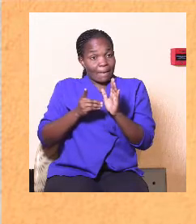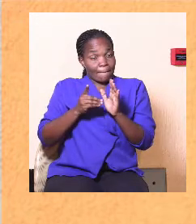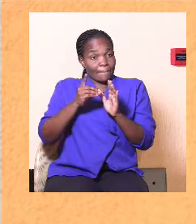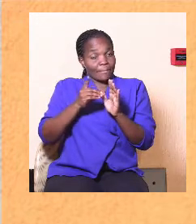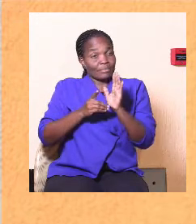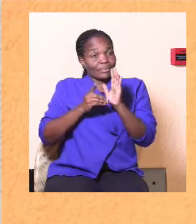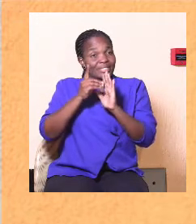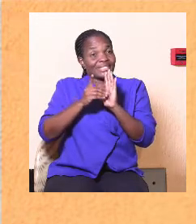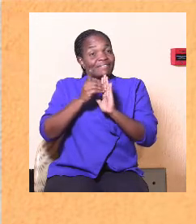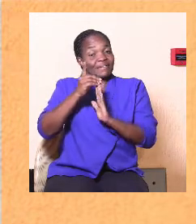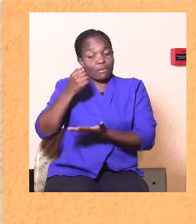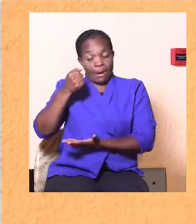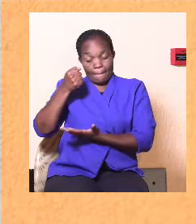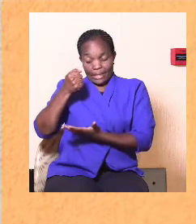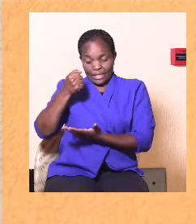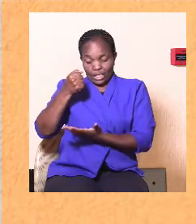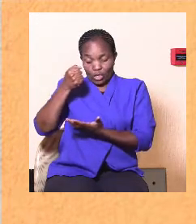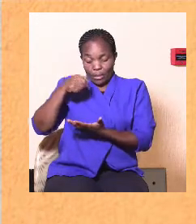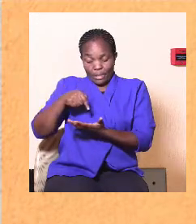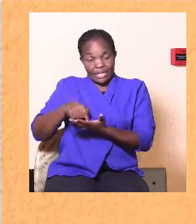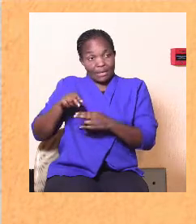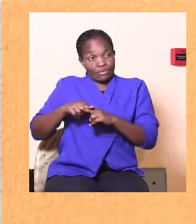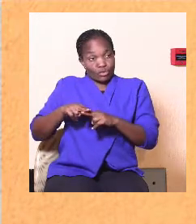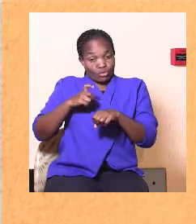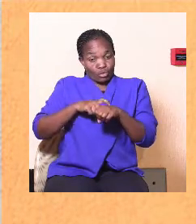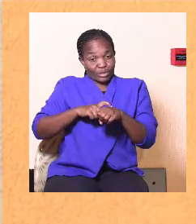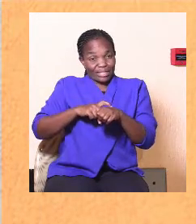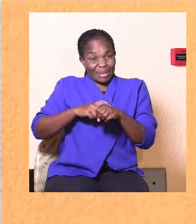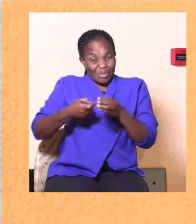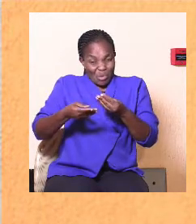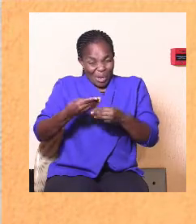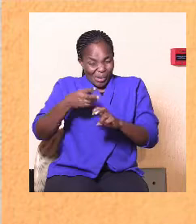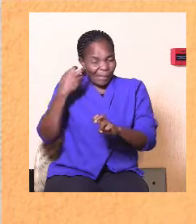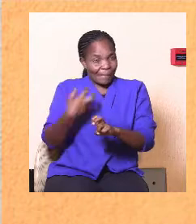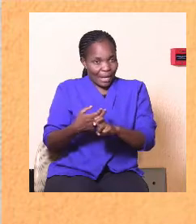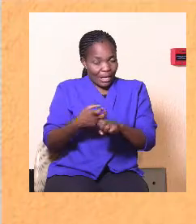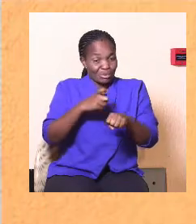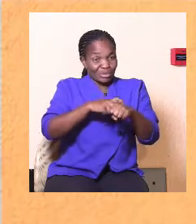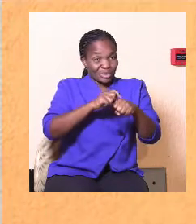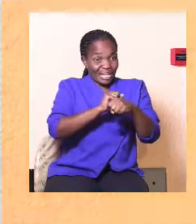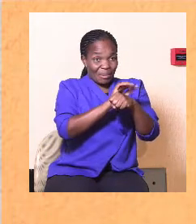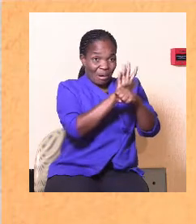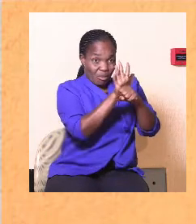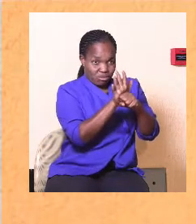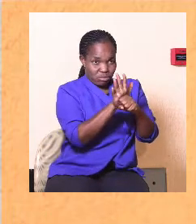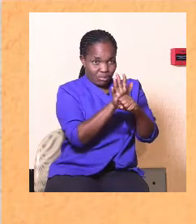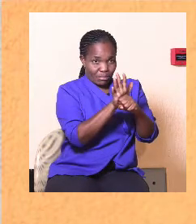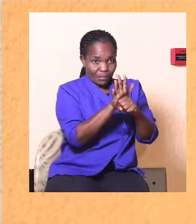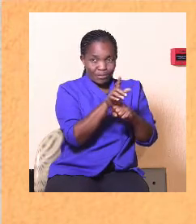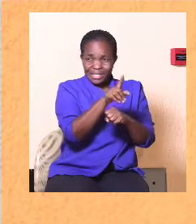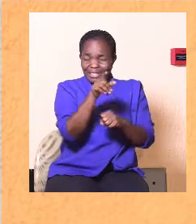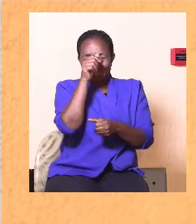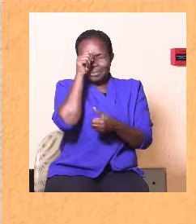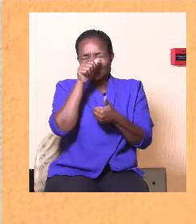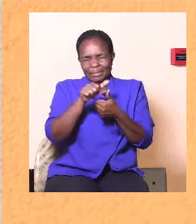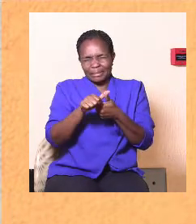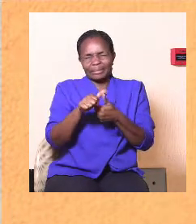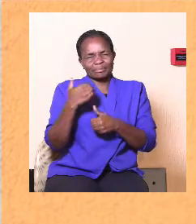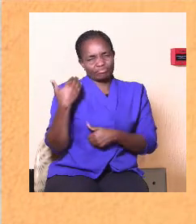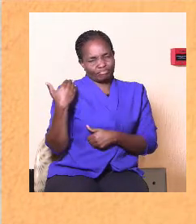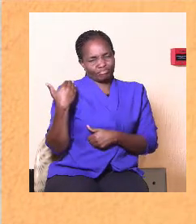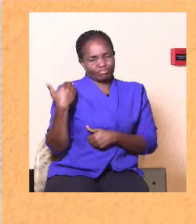to mitigate the impact of COVID-19 on the economy. And you may recall, some of you